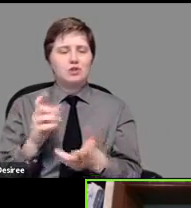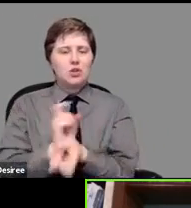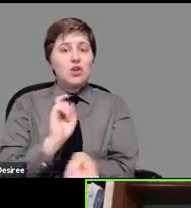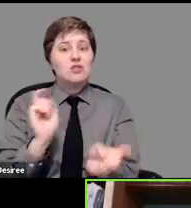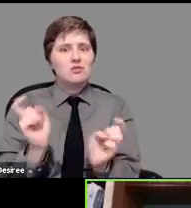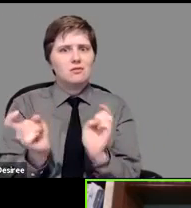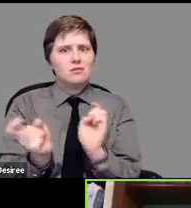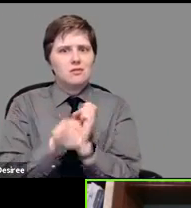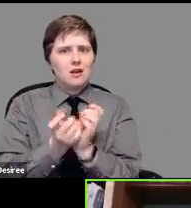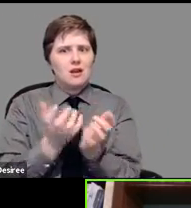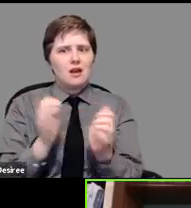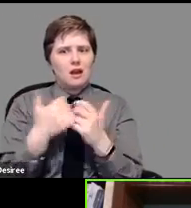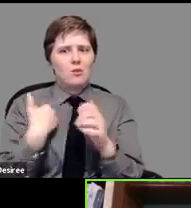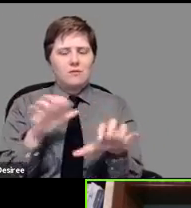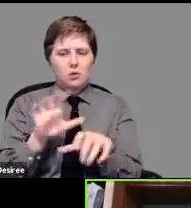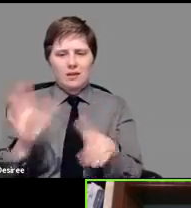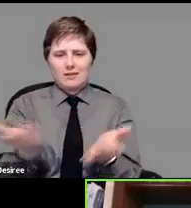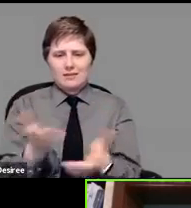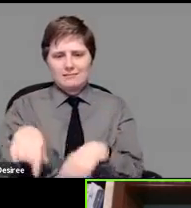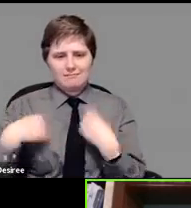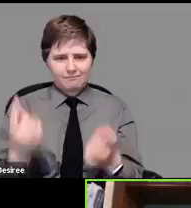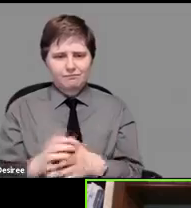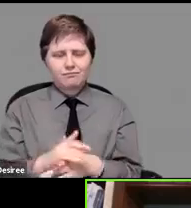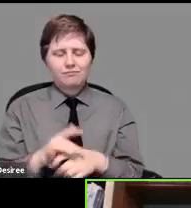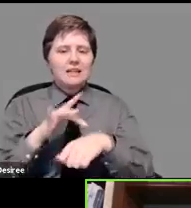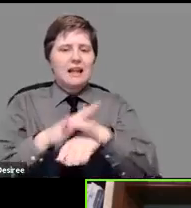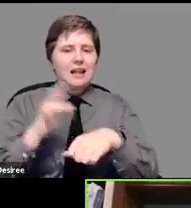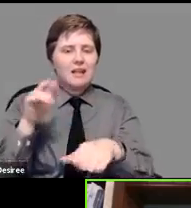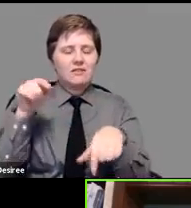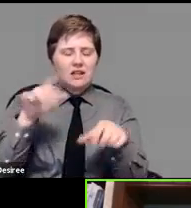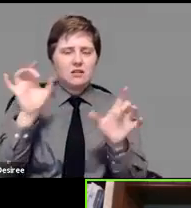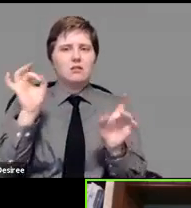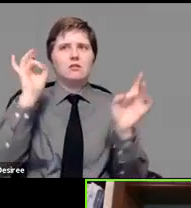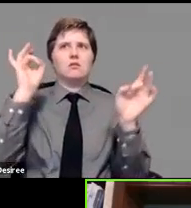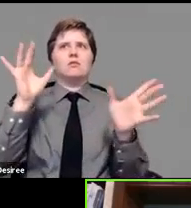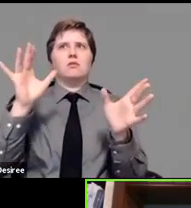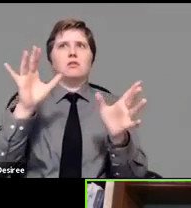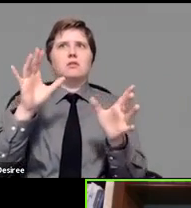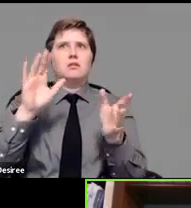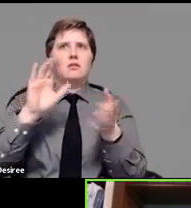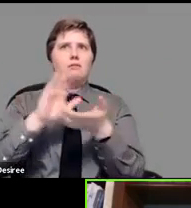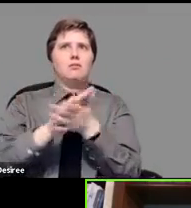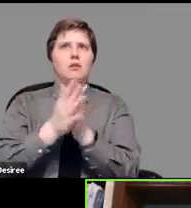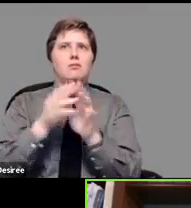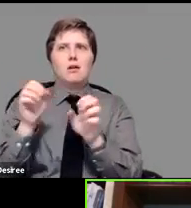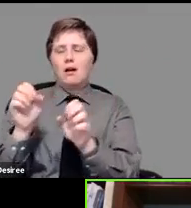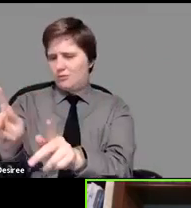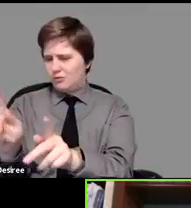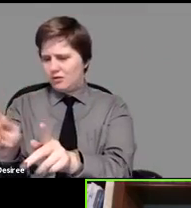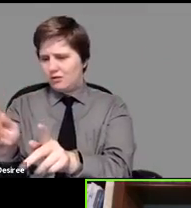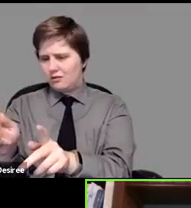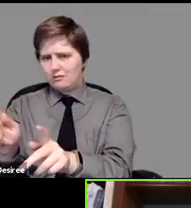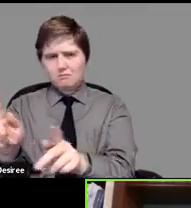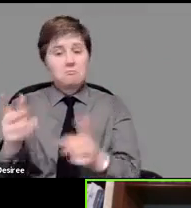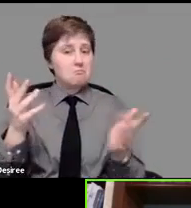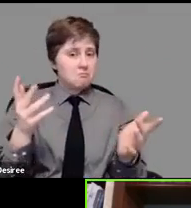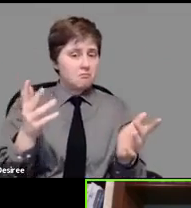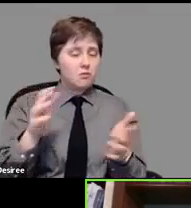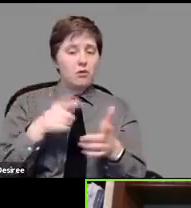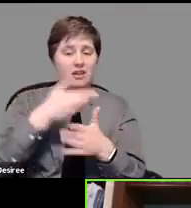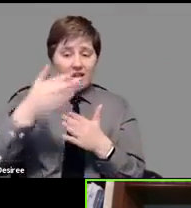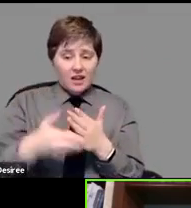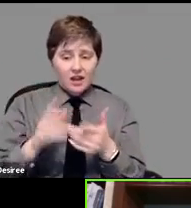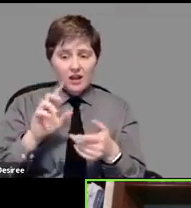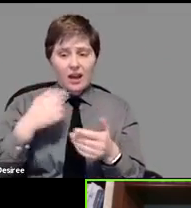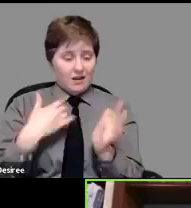change how we've done things. Again, taking advantage of a crisis to turn it into an opportunity. When you come through on the other side, if you've got technology